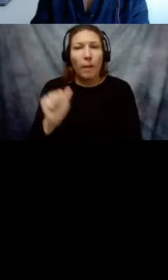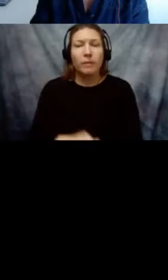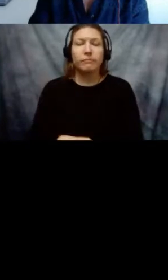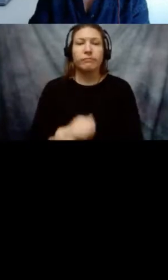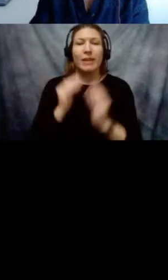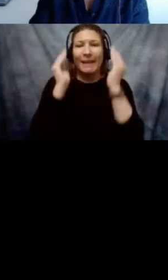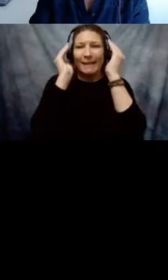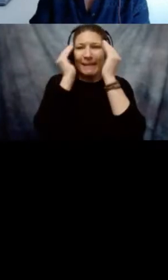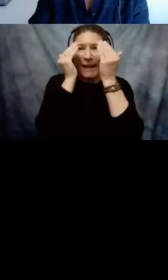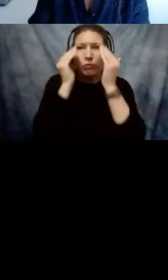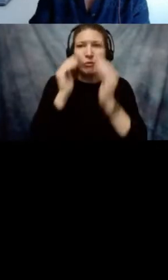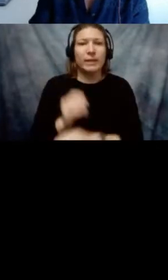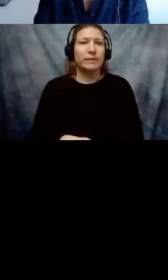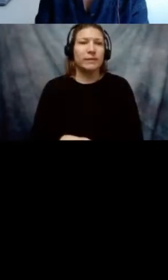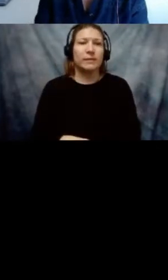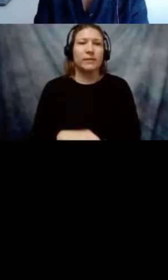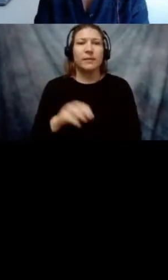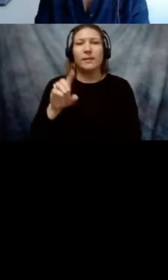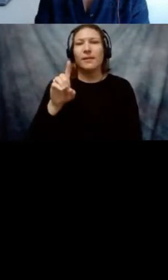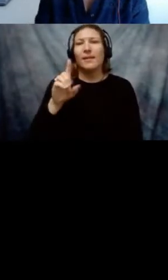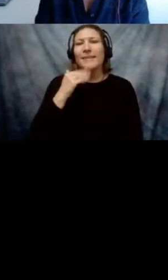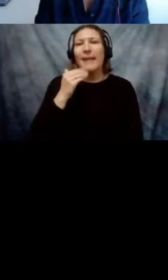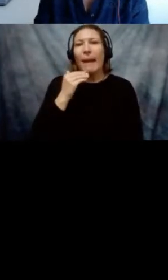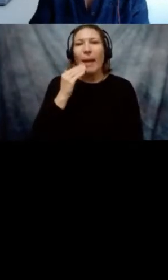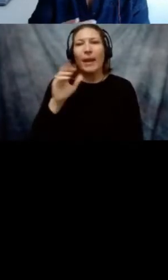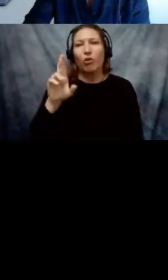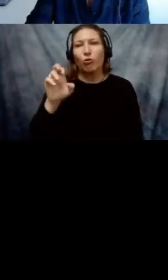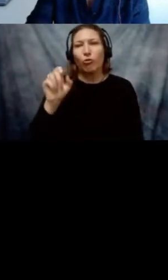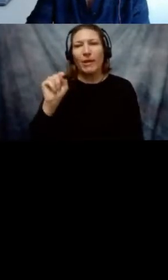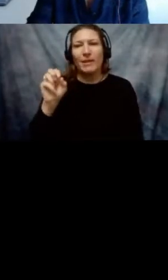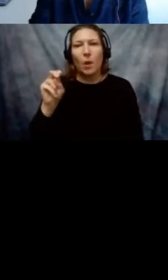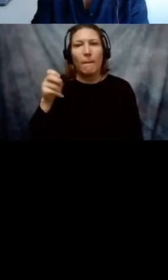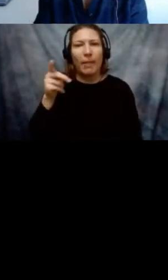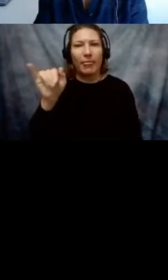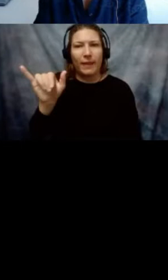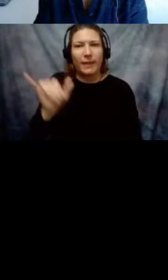retinopathy. Some specific categories there. Some specific,